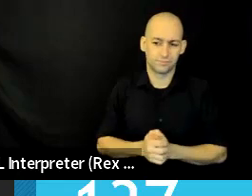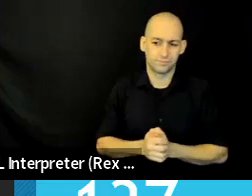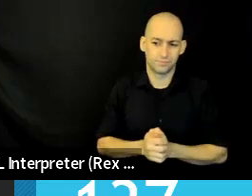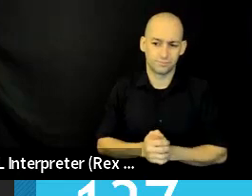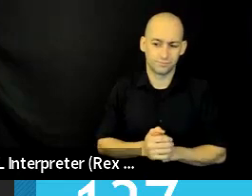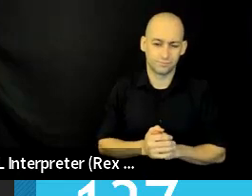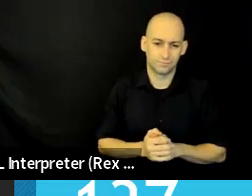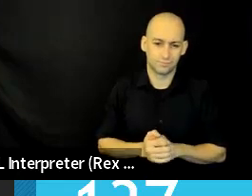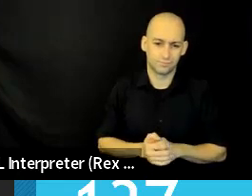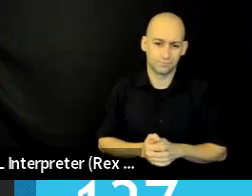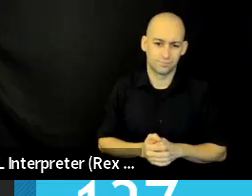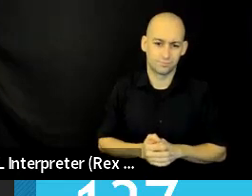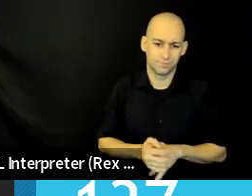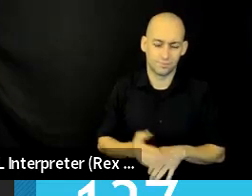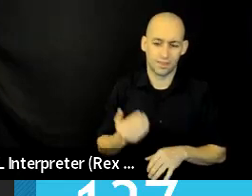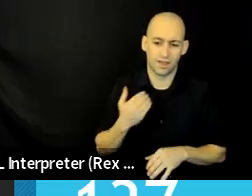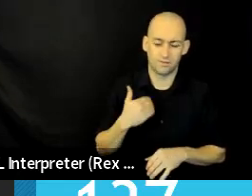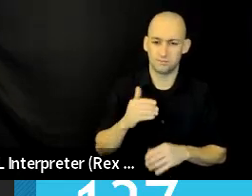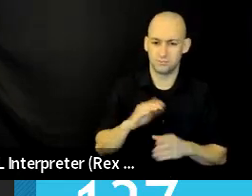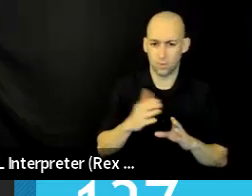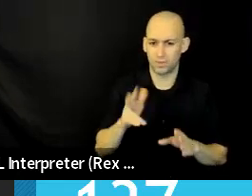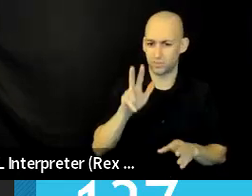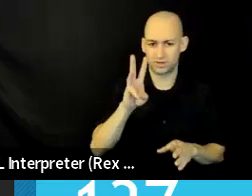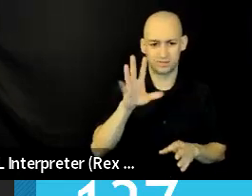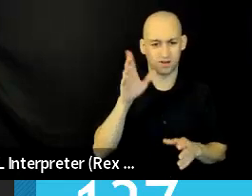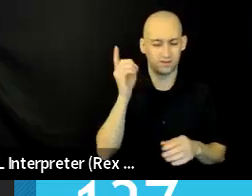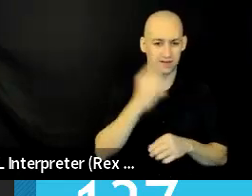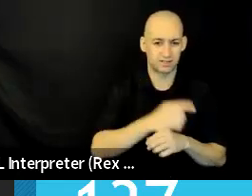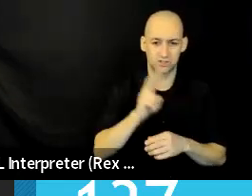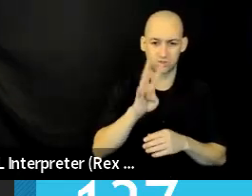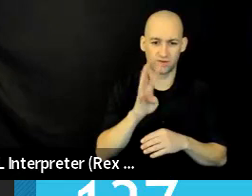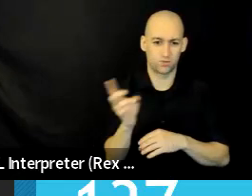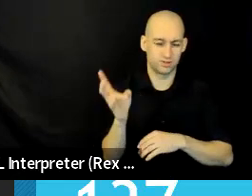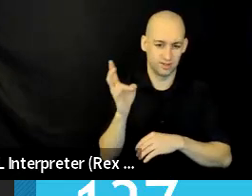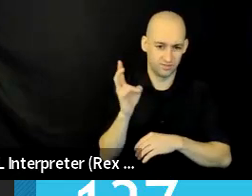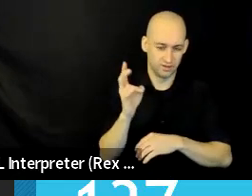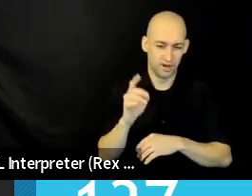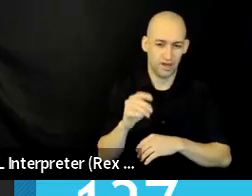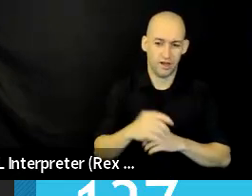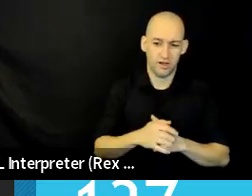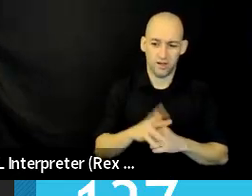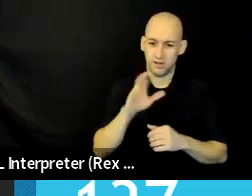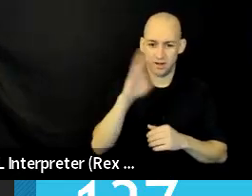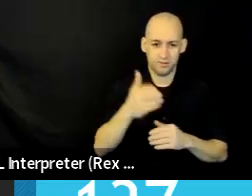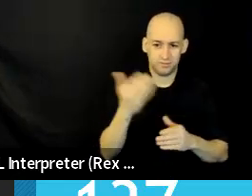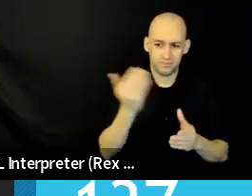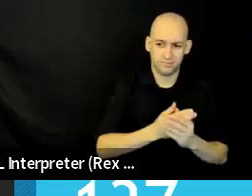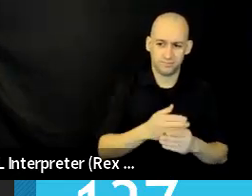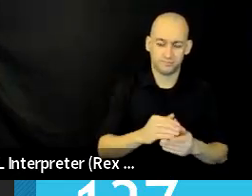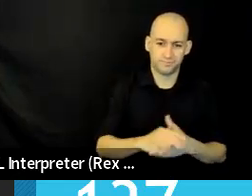We open 365 days. We 24/7. We don't close. So that's